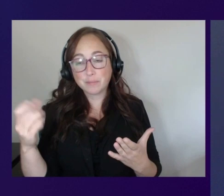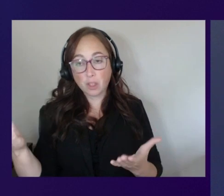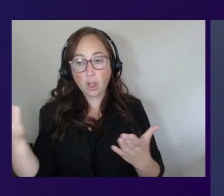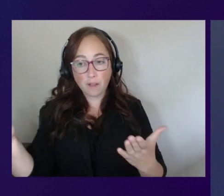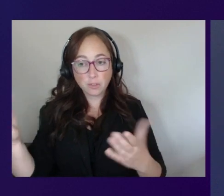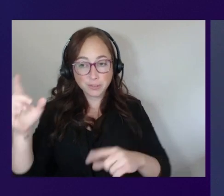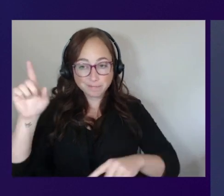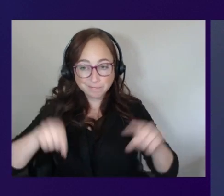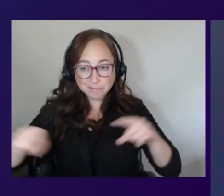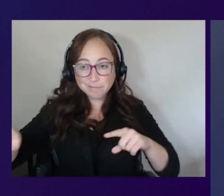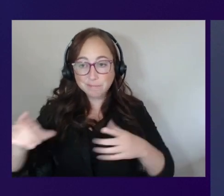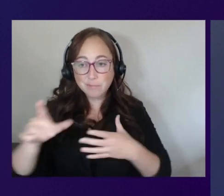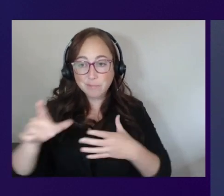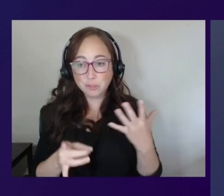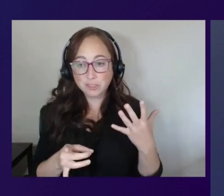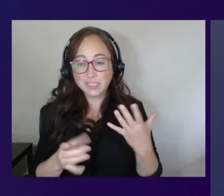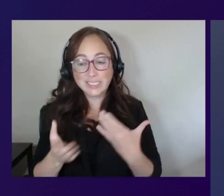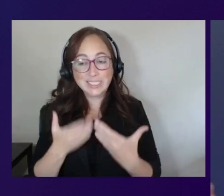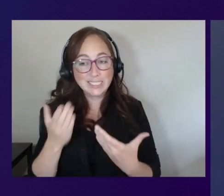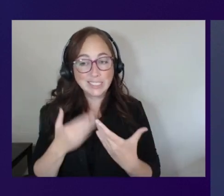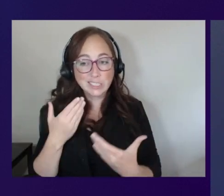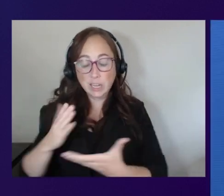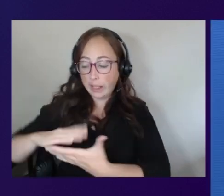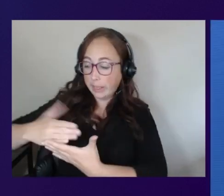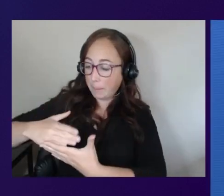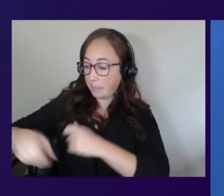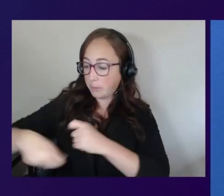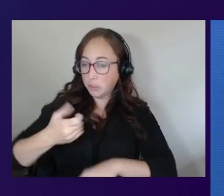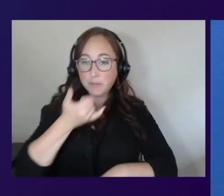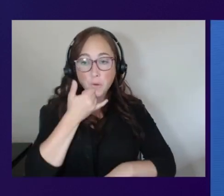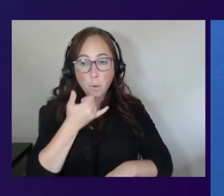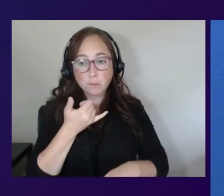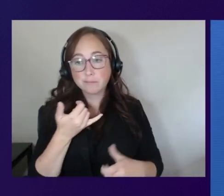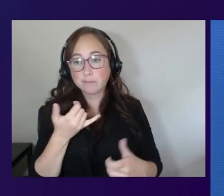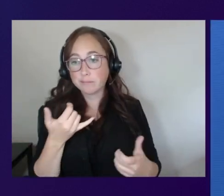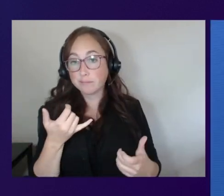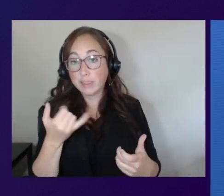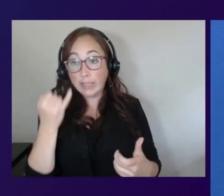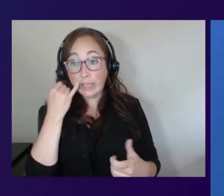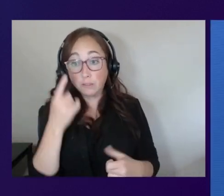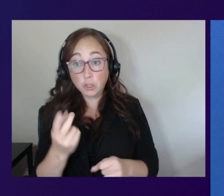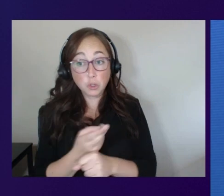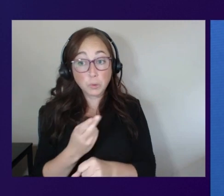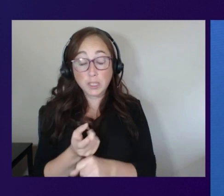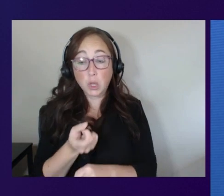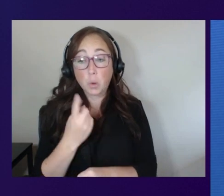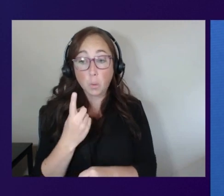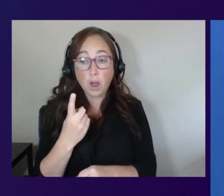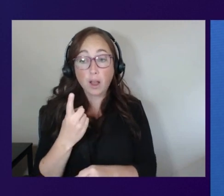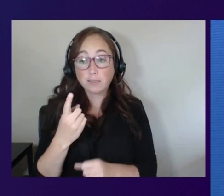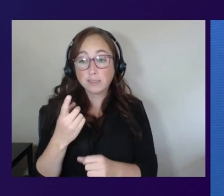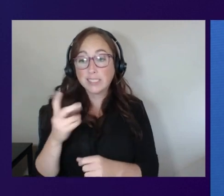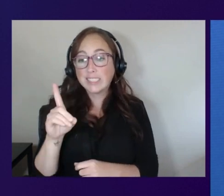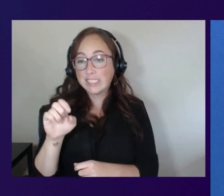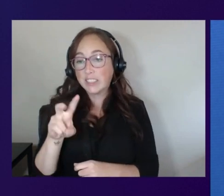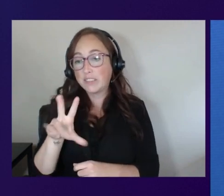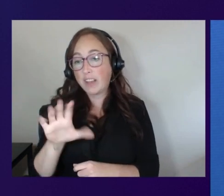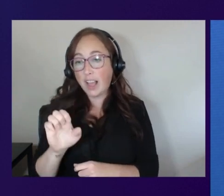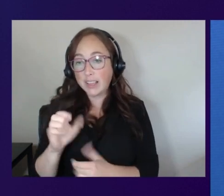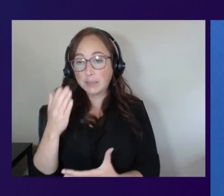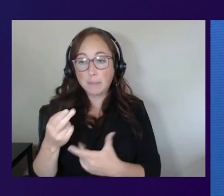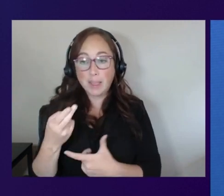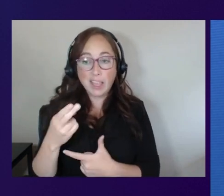options and ease of swappability. Yes. So if you're using one of the thin client devices, such as HP or iGel